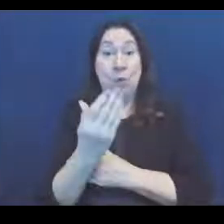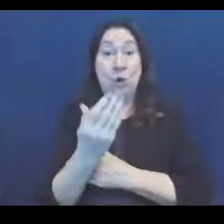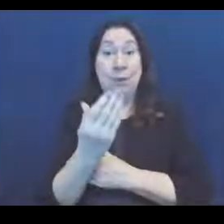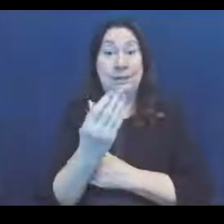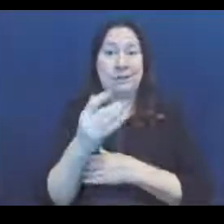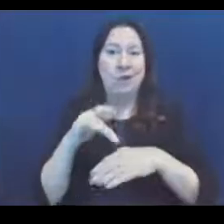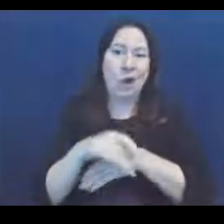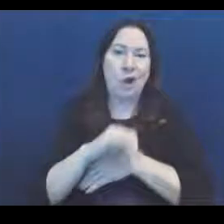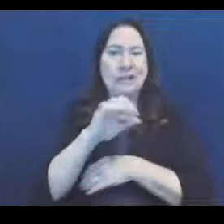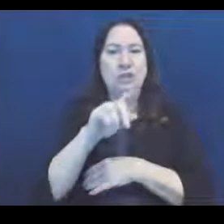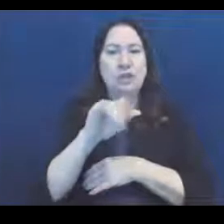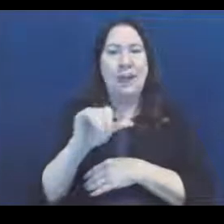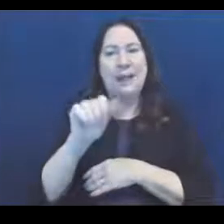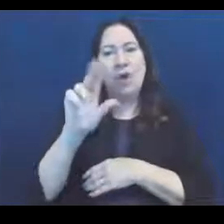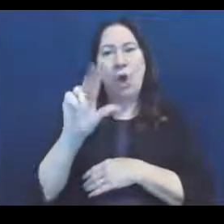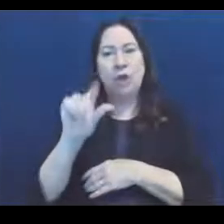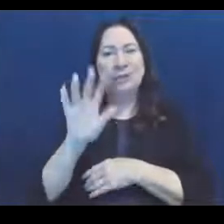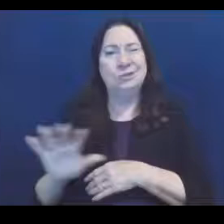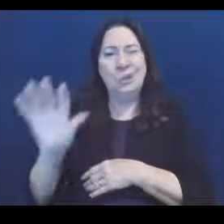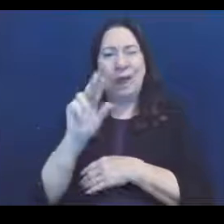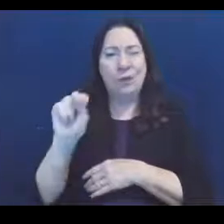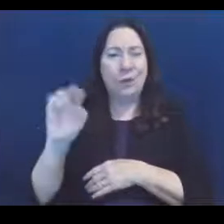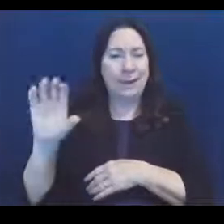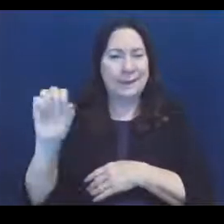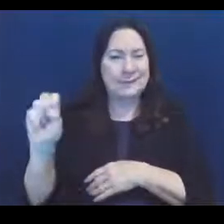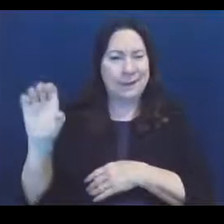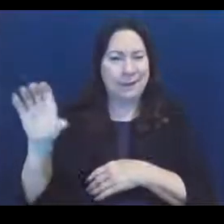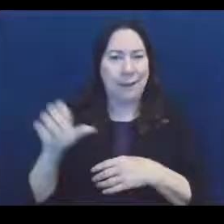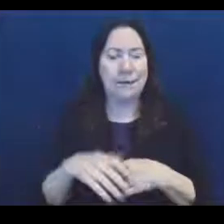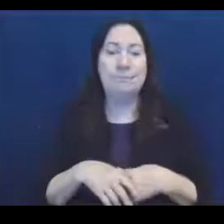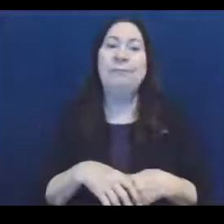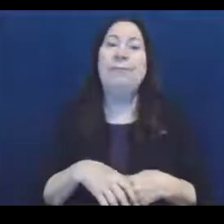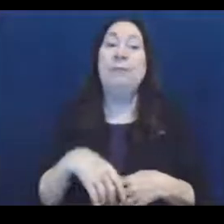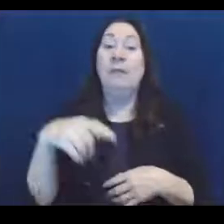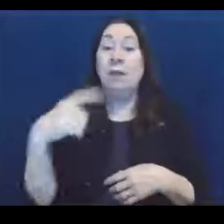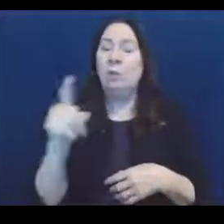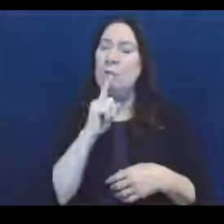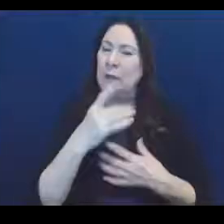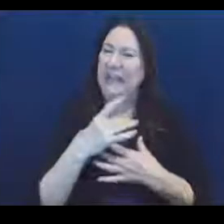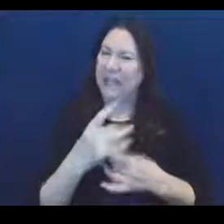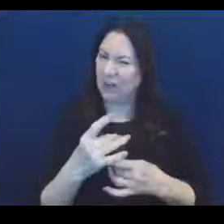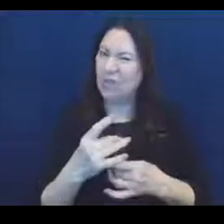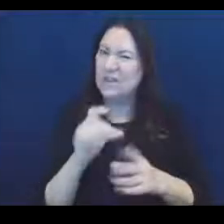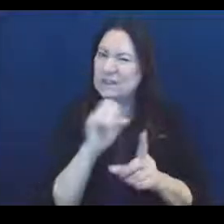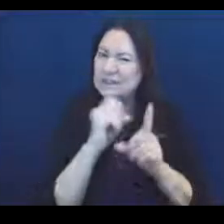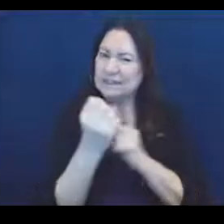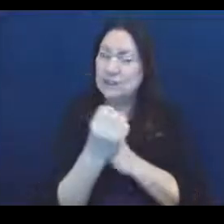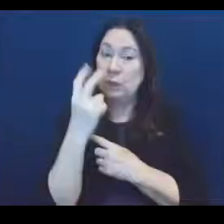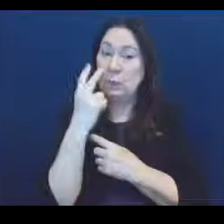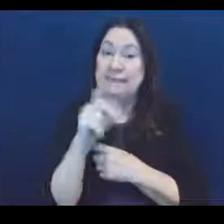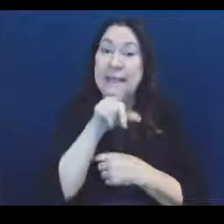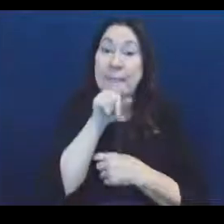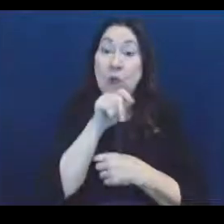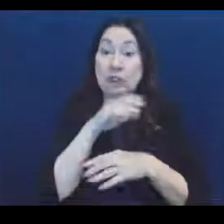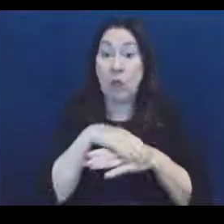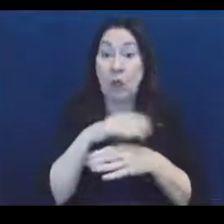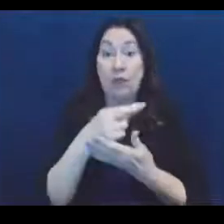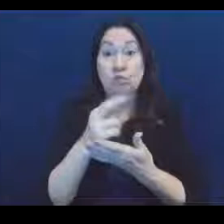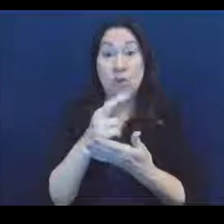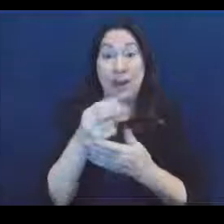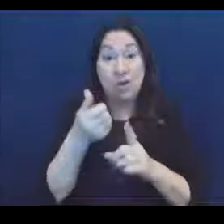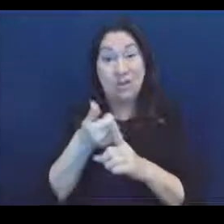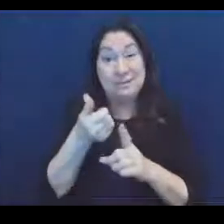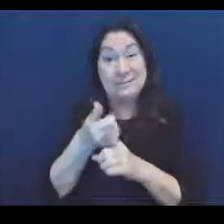August across the Carolinas. Now, one more really interesting special case where we see birds on radar, it has to do